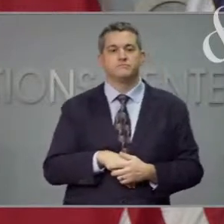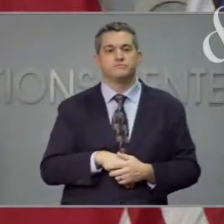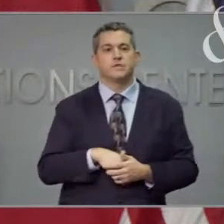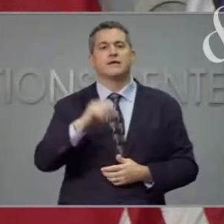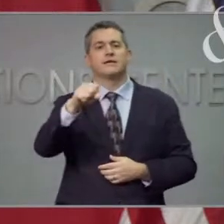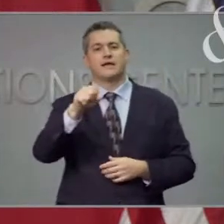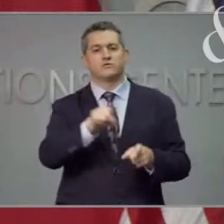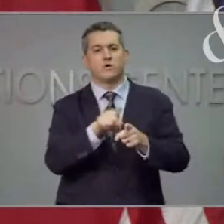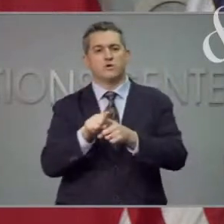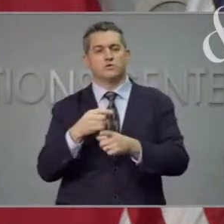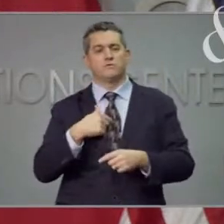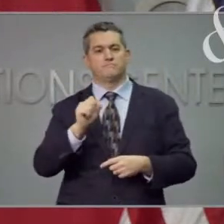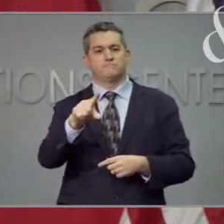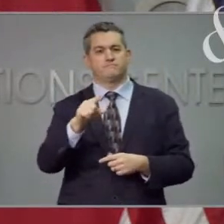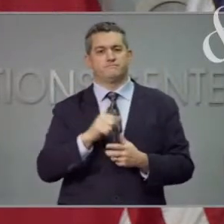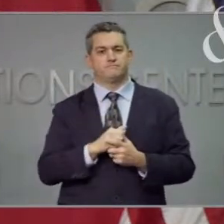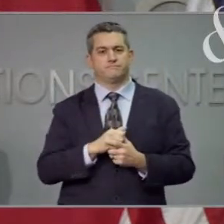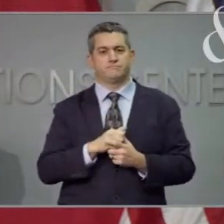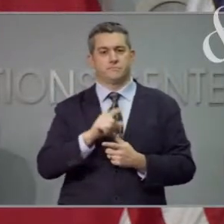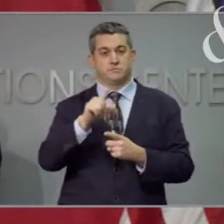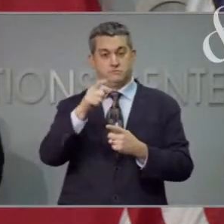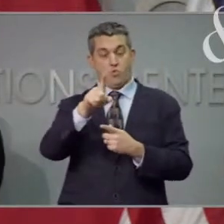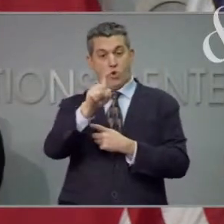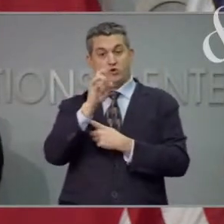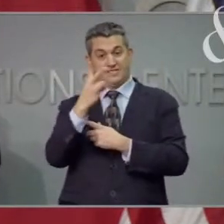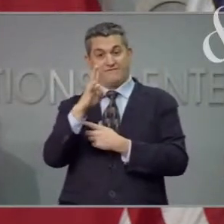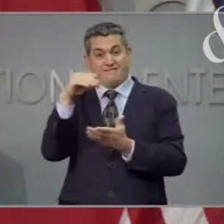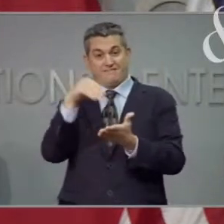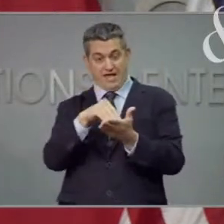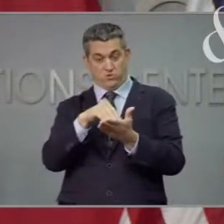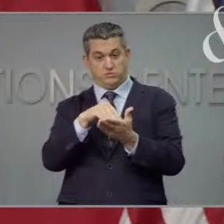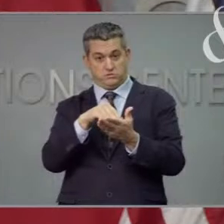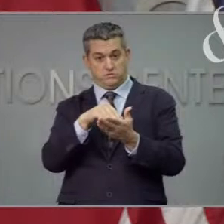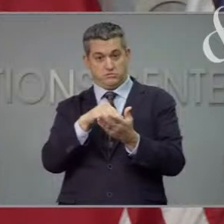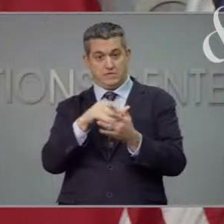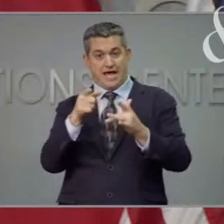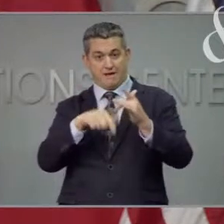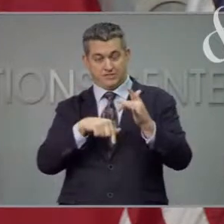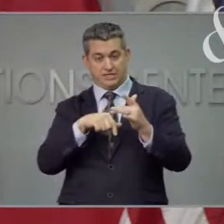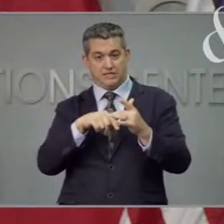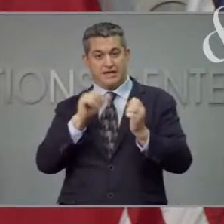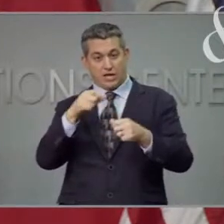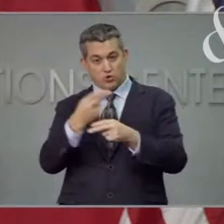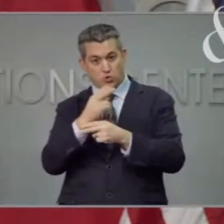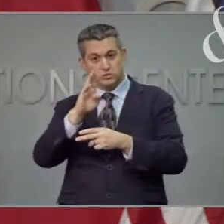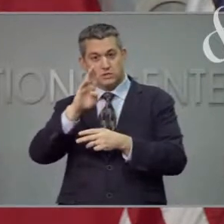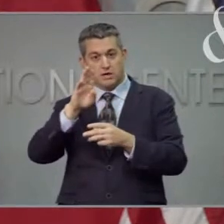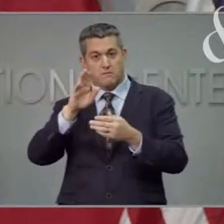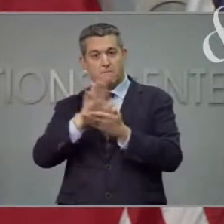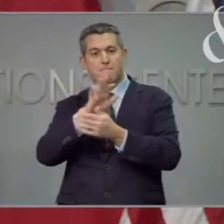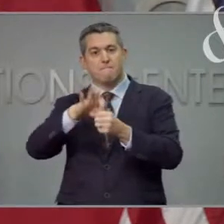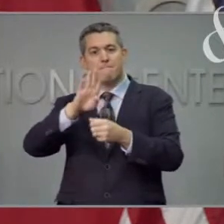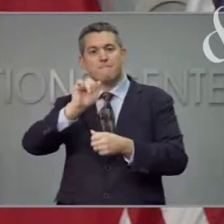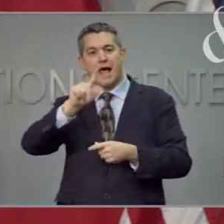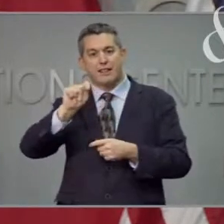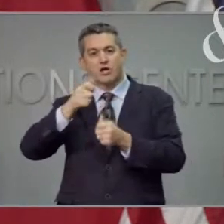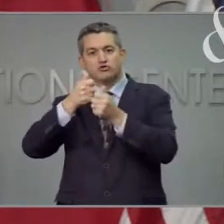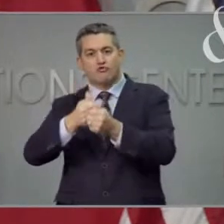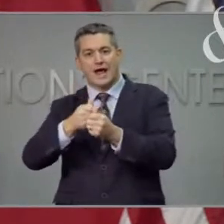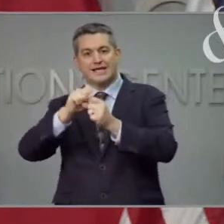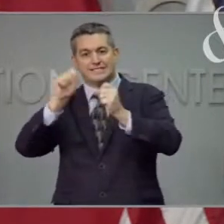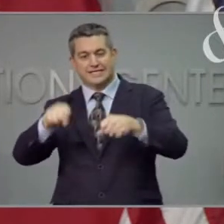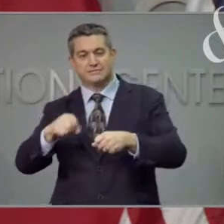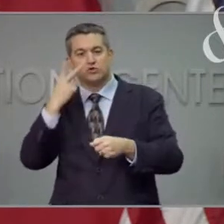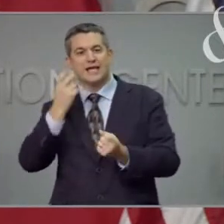Yes, I also wanted to ask, out of those 117,000, is there any way to use the ballot track system to see how many are currently